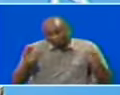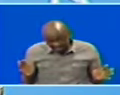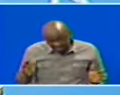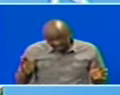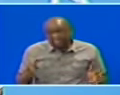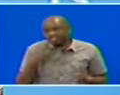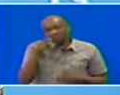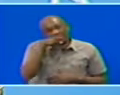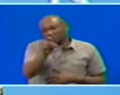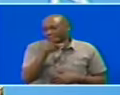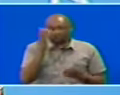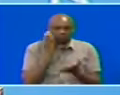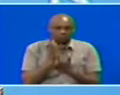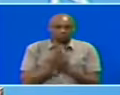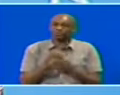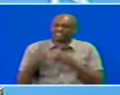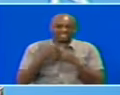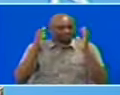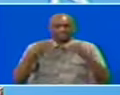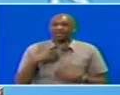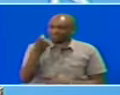that they have a huge task ahead of them.